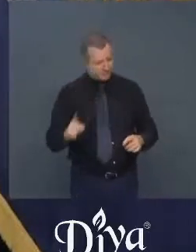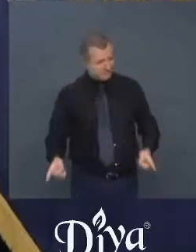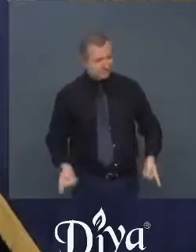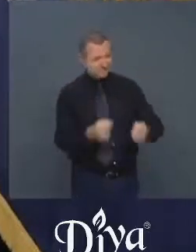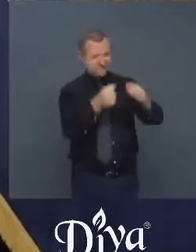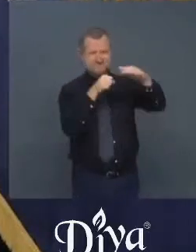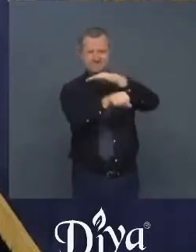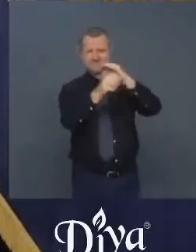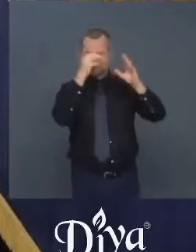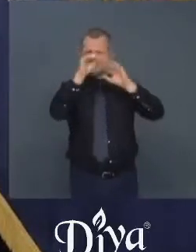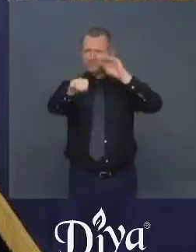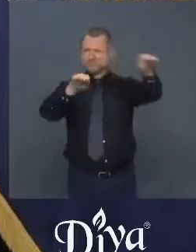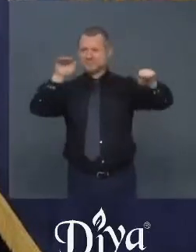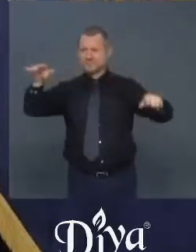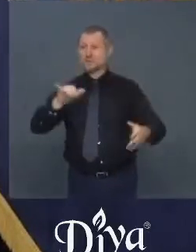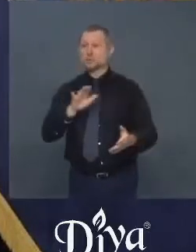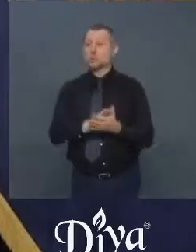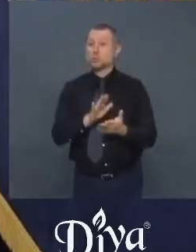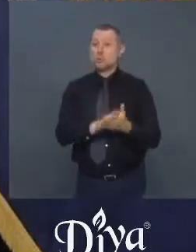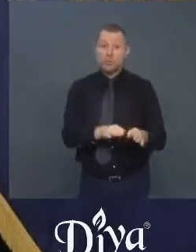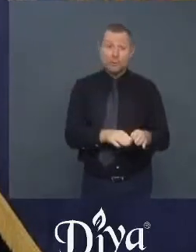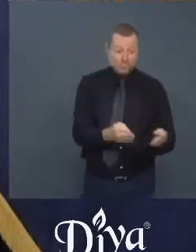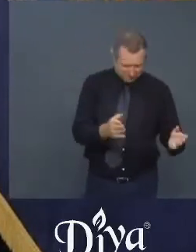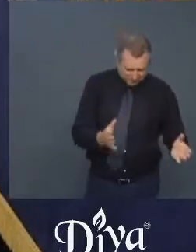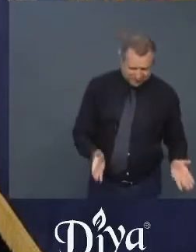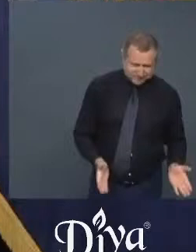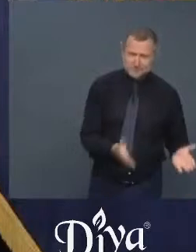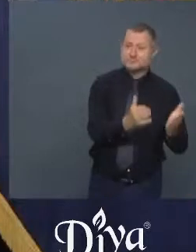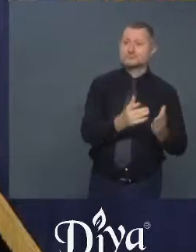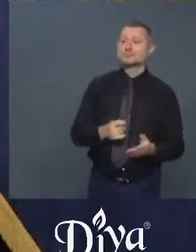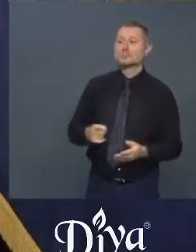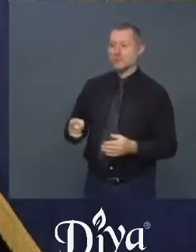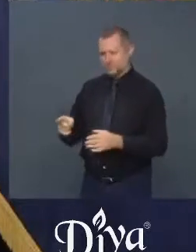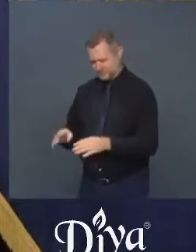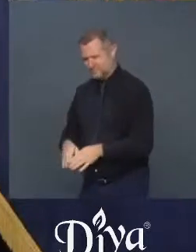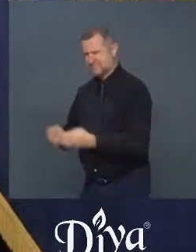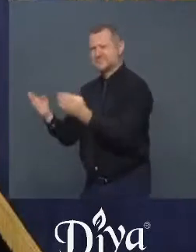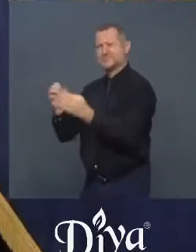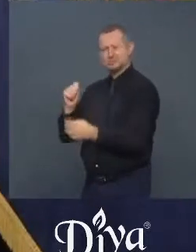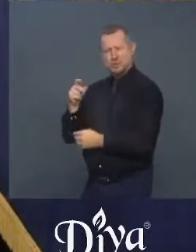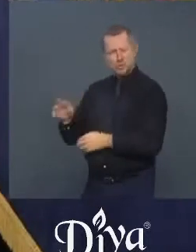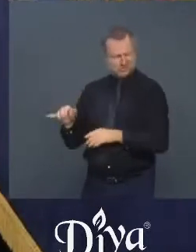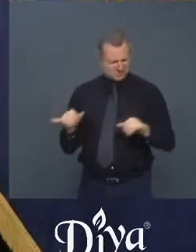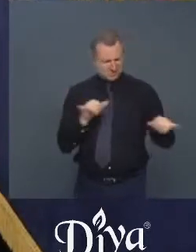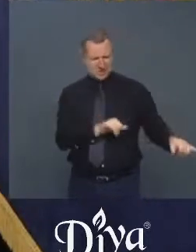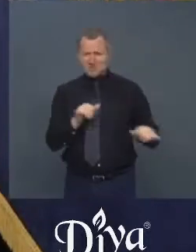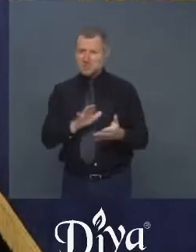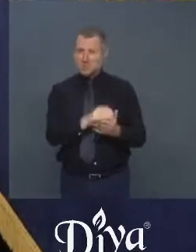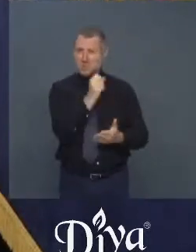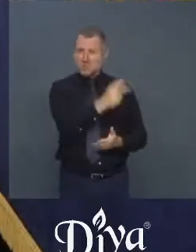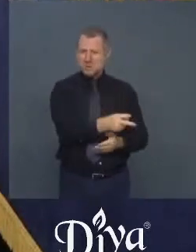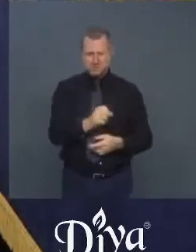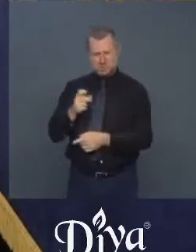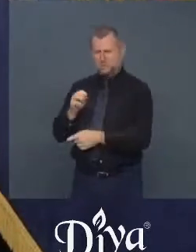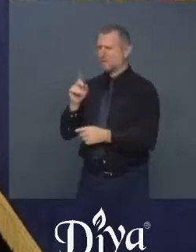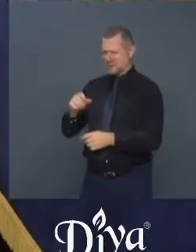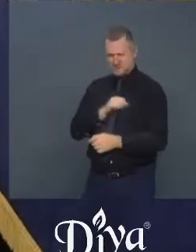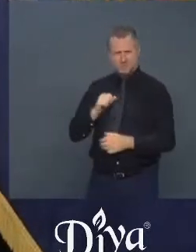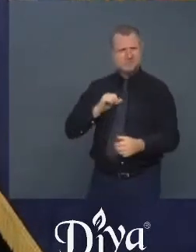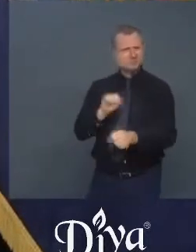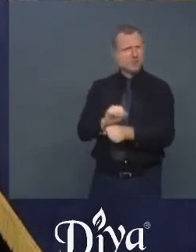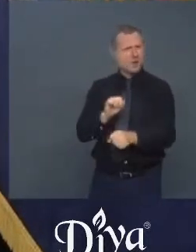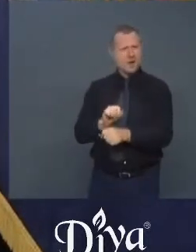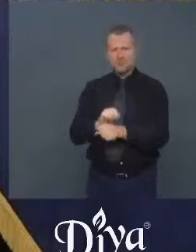right? The police have to do their job. And they have to arrest people